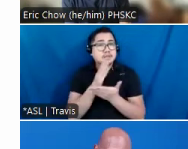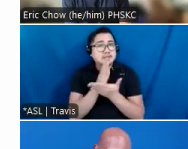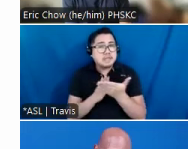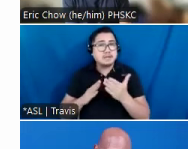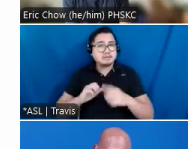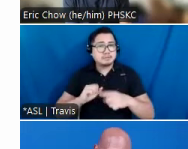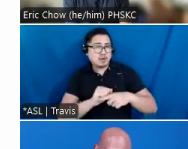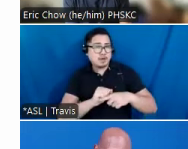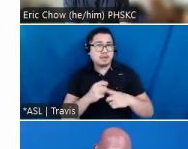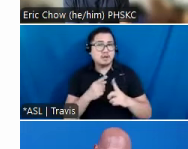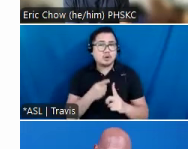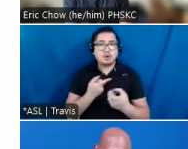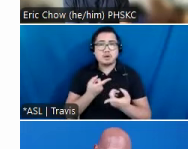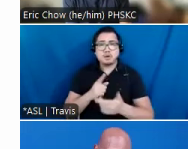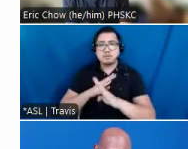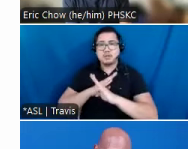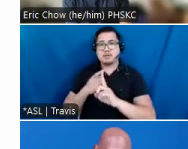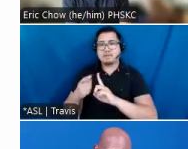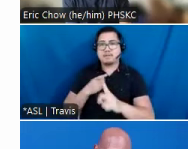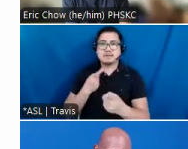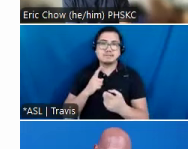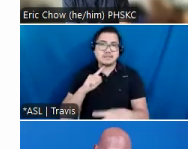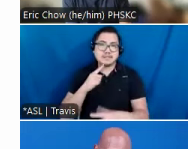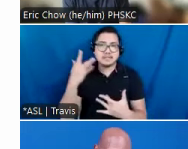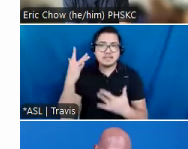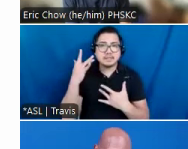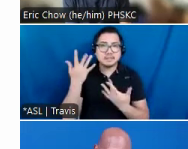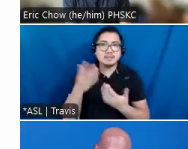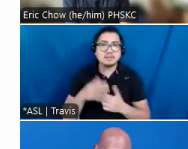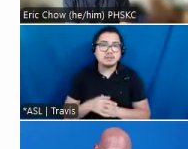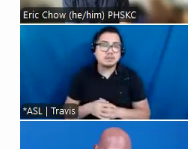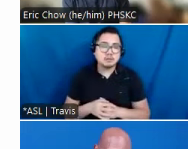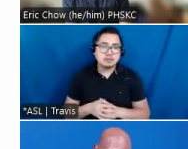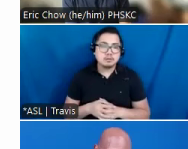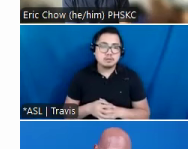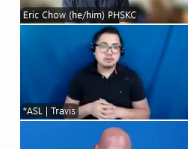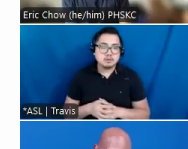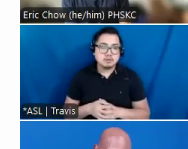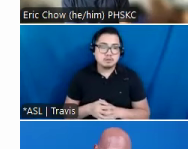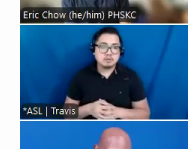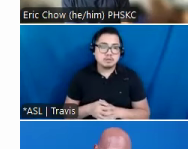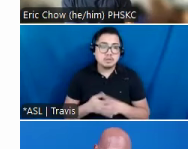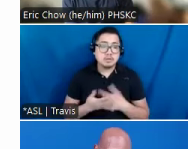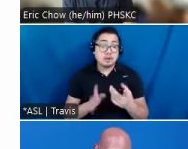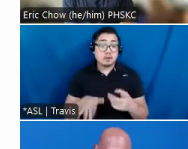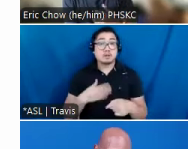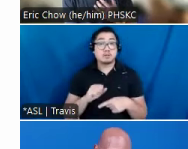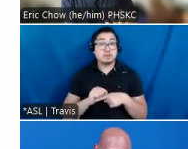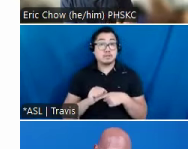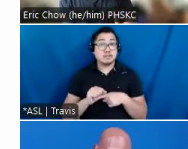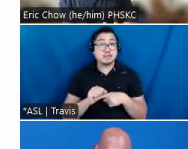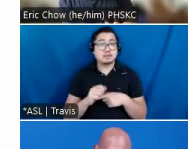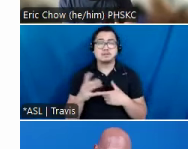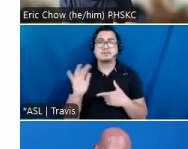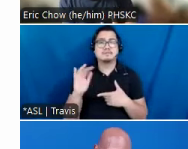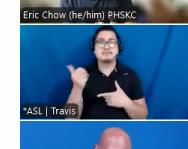to protect you against complications associated with infection. So the training, like any other